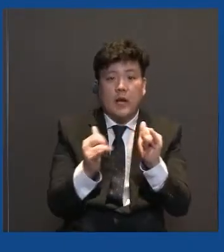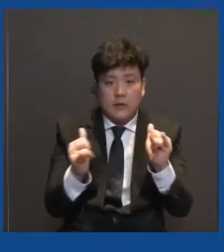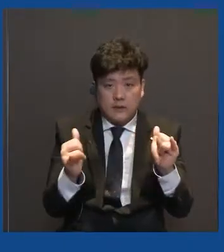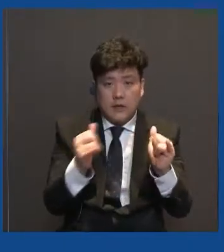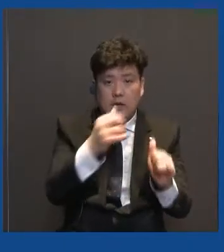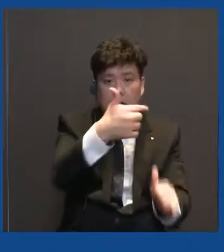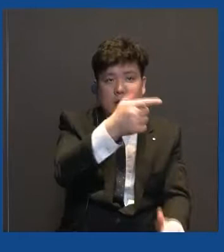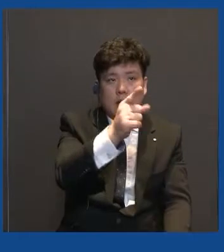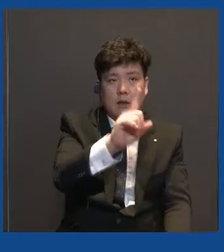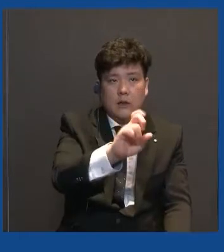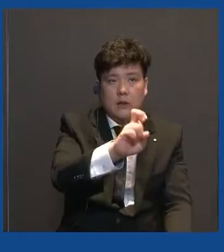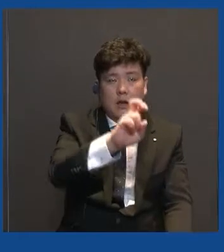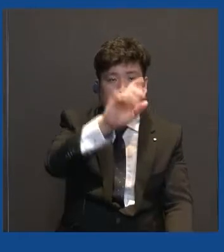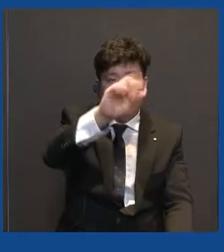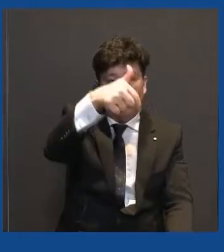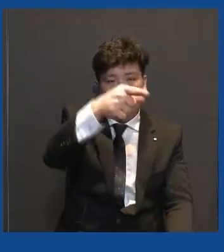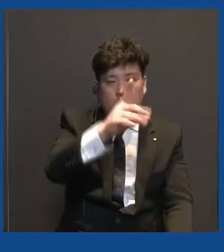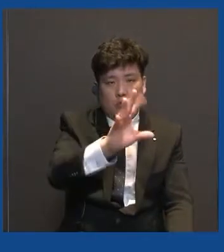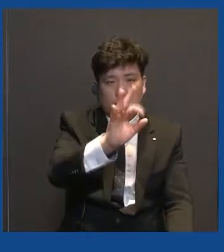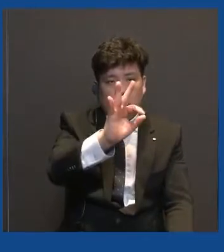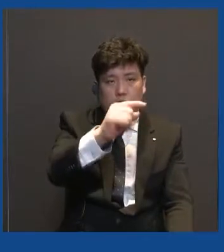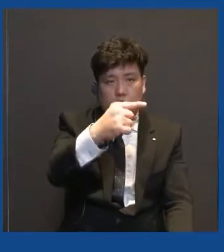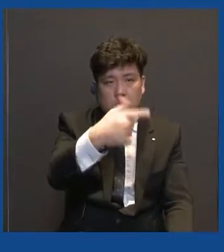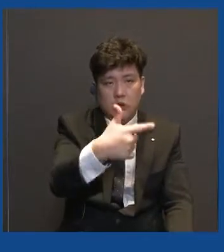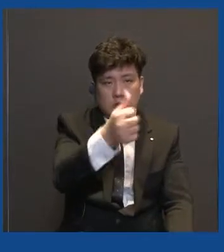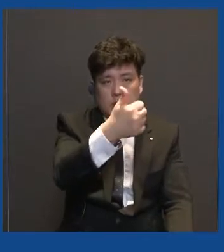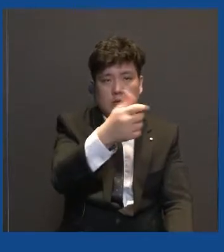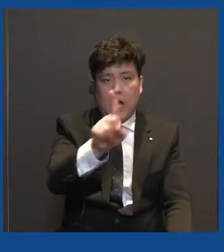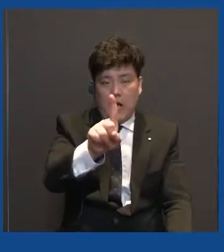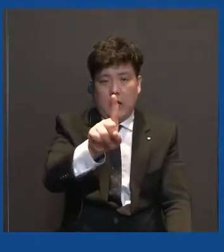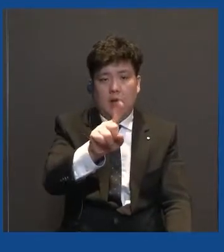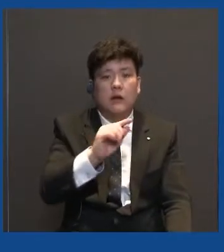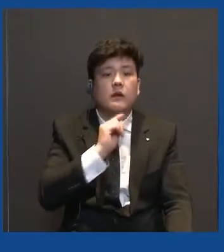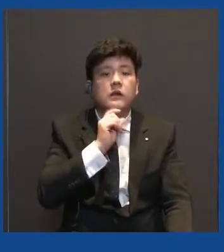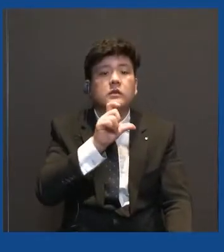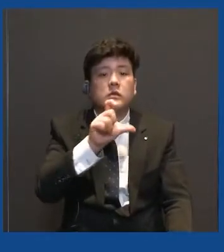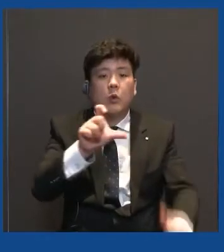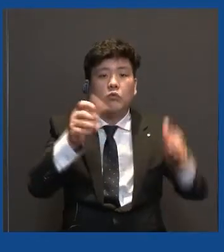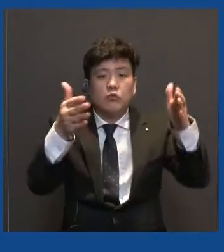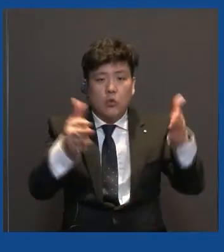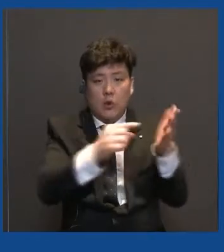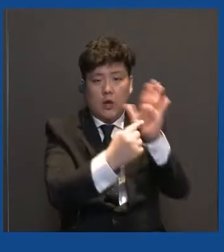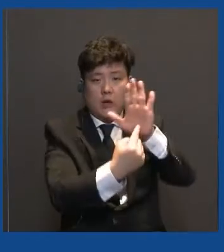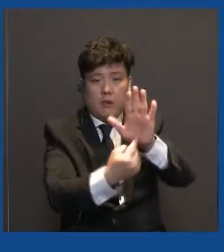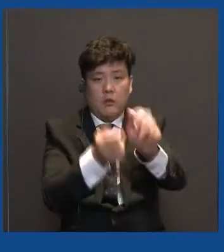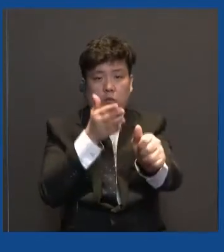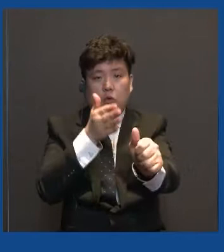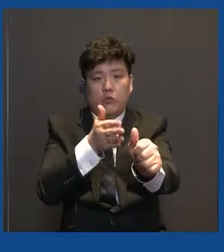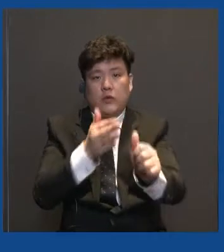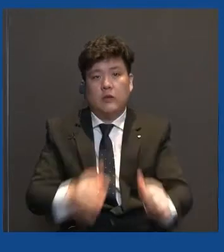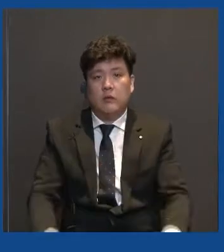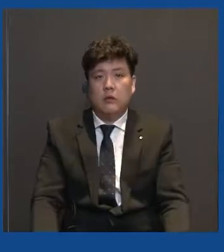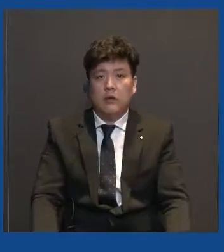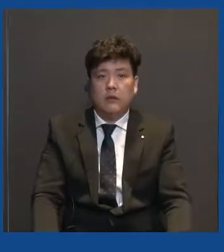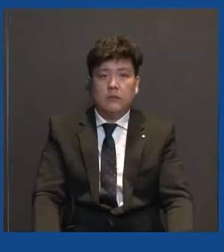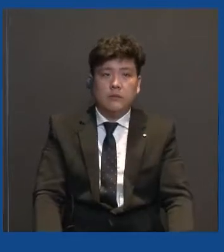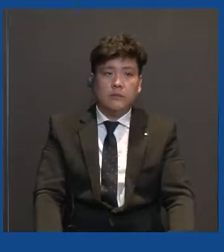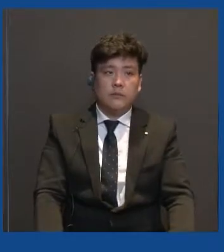is studying aging society, and it is researcher Eun-Ha NAMKUNG. So now, please go ahead.